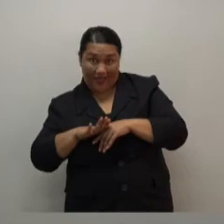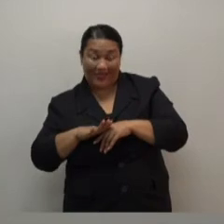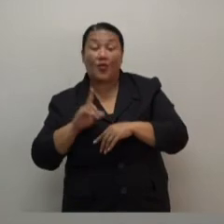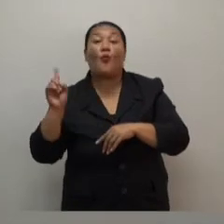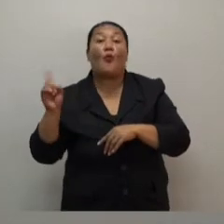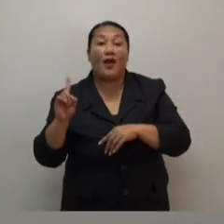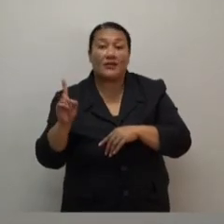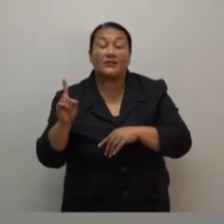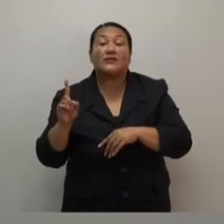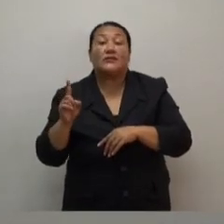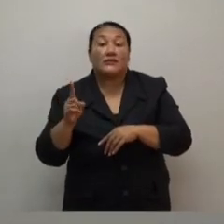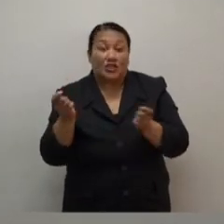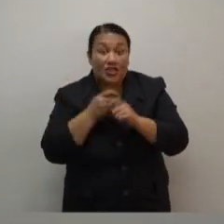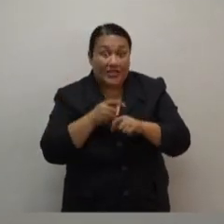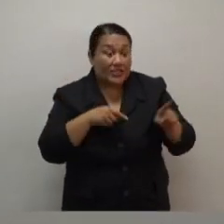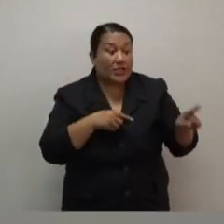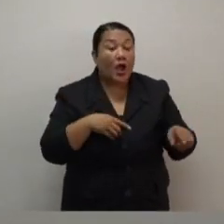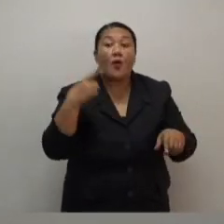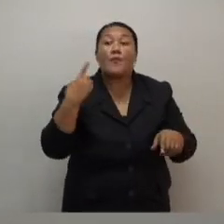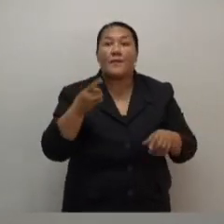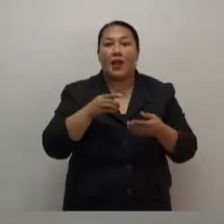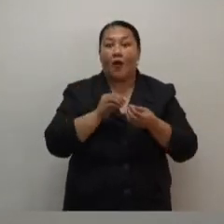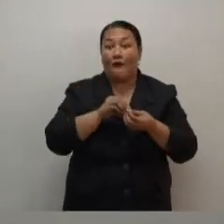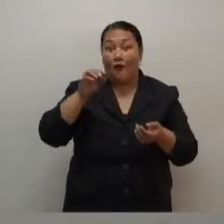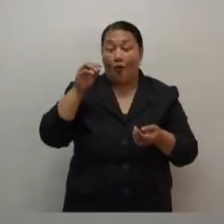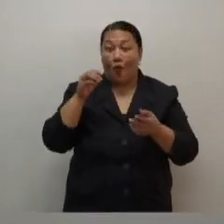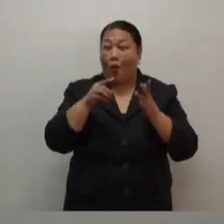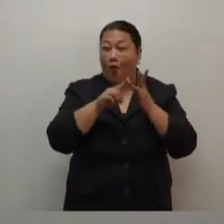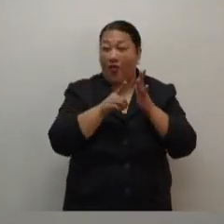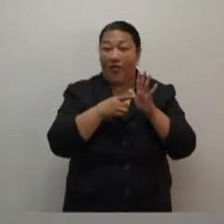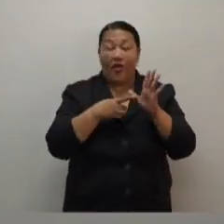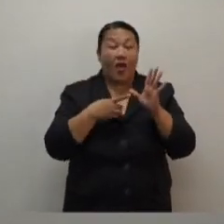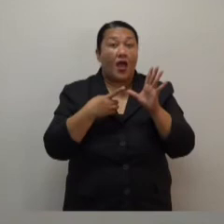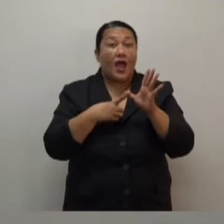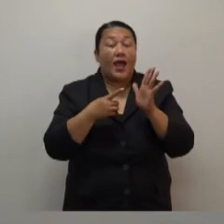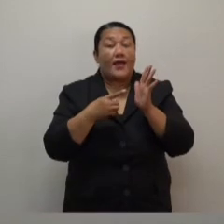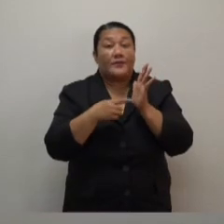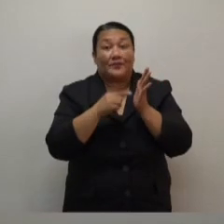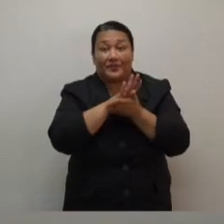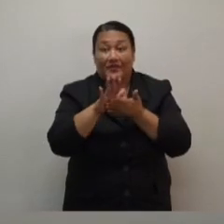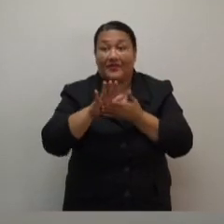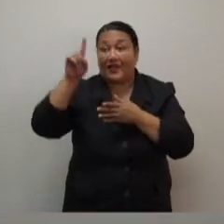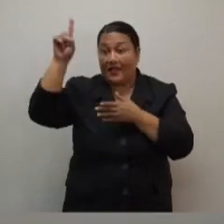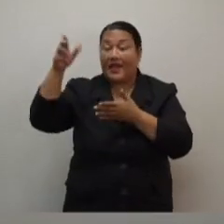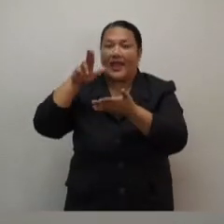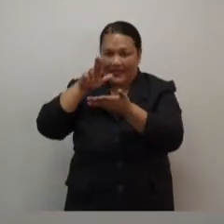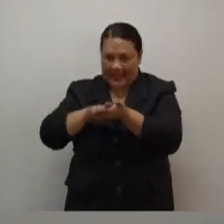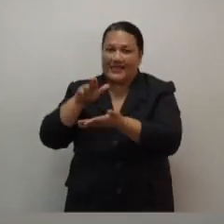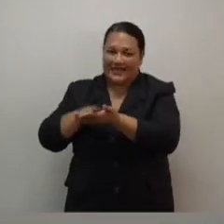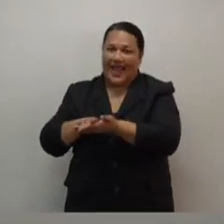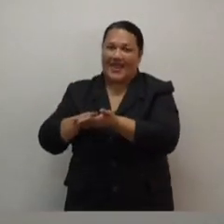Commissioner for Oaths or notaries public in those countries. The officials of the Fijian Elections Office can also receive